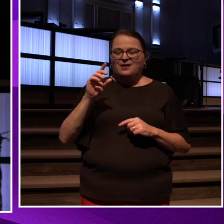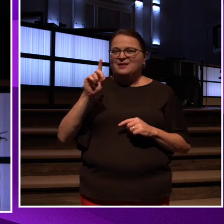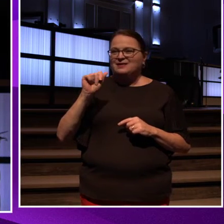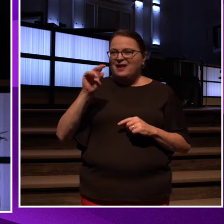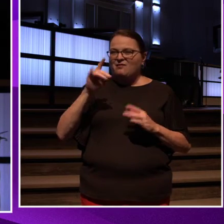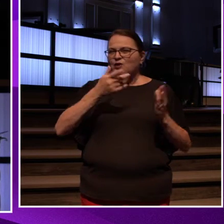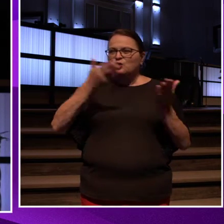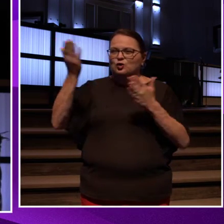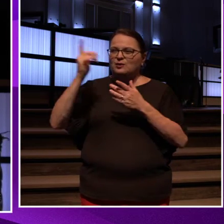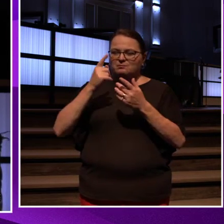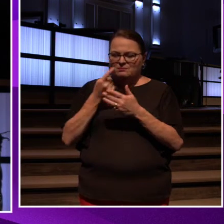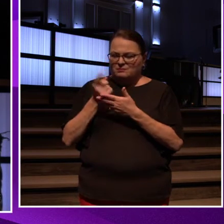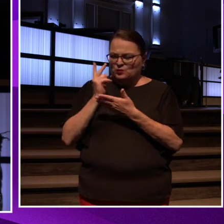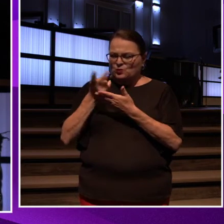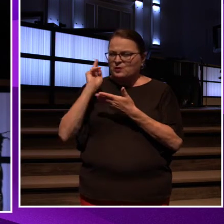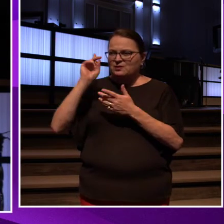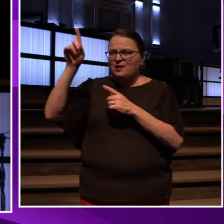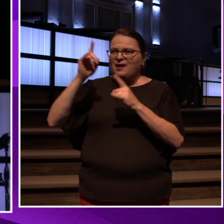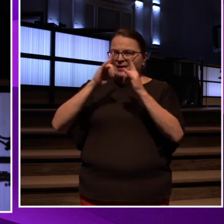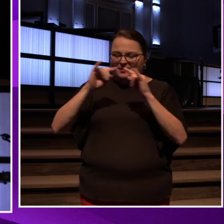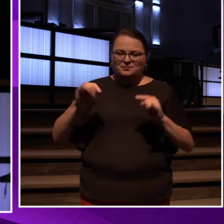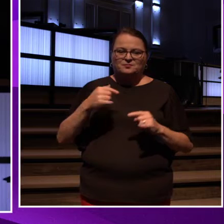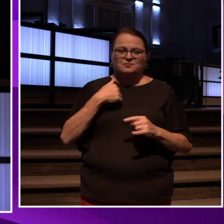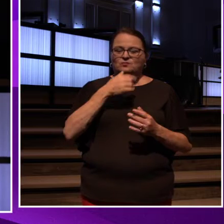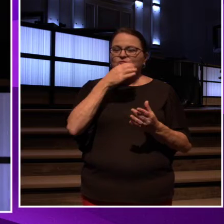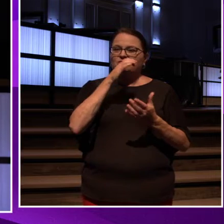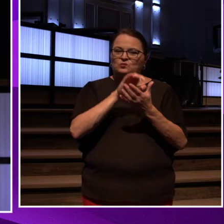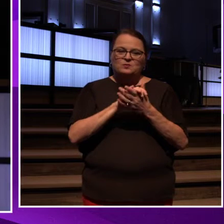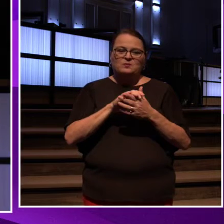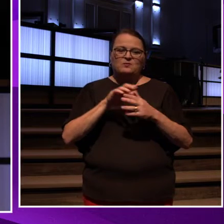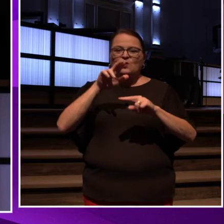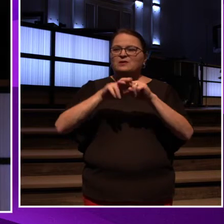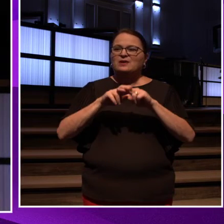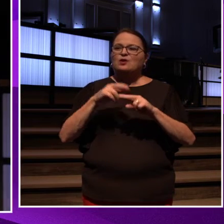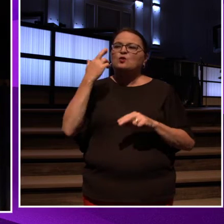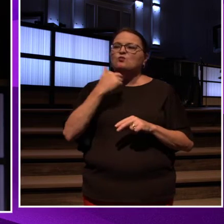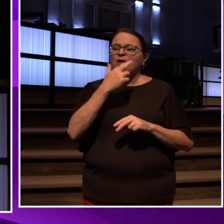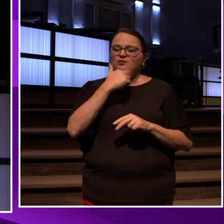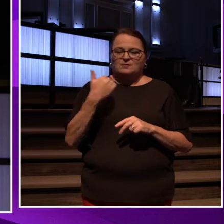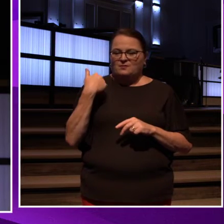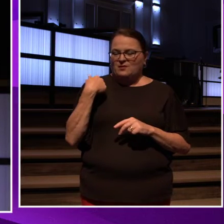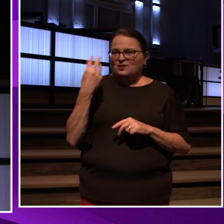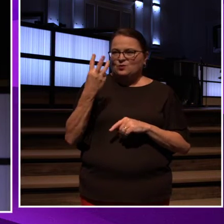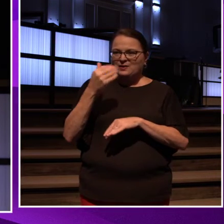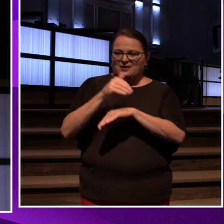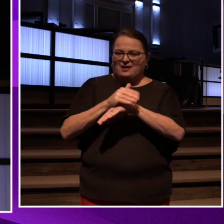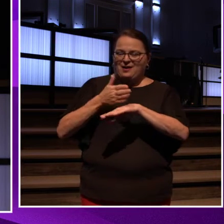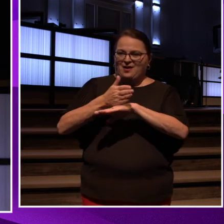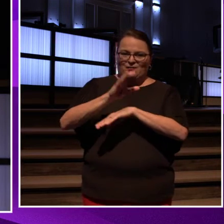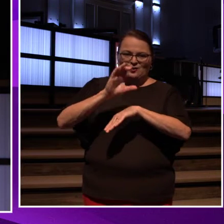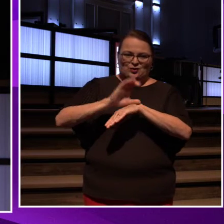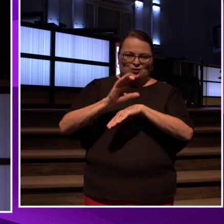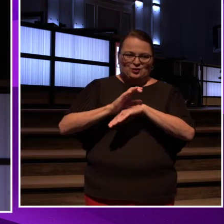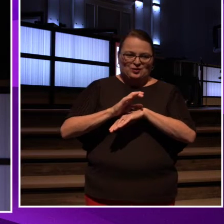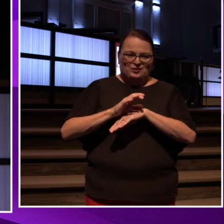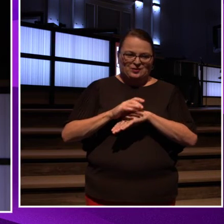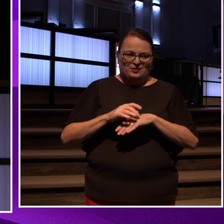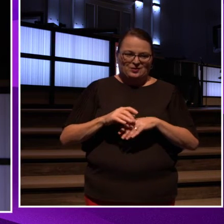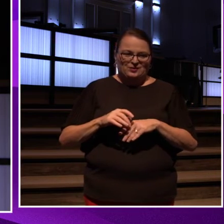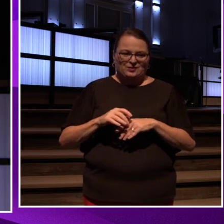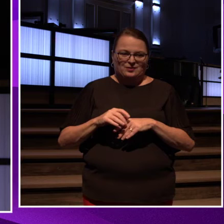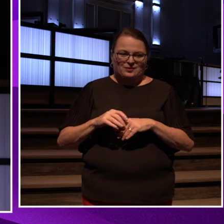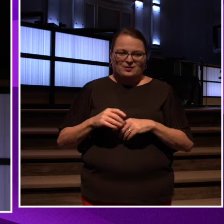ago. Me and my wife were sitting in the corner of a restaurant this last Wednesday night after church, and here came one